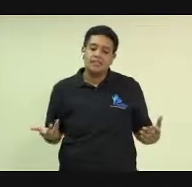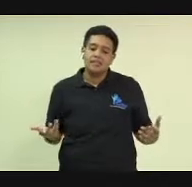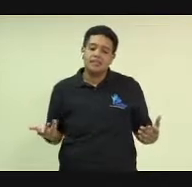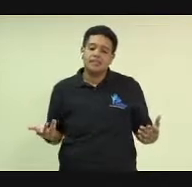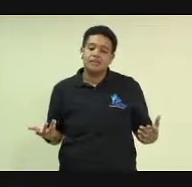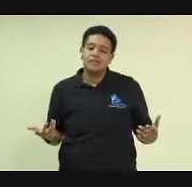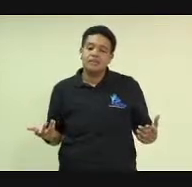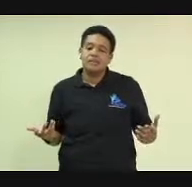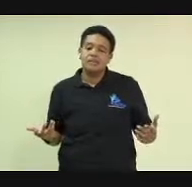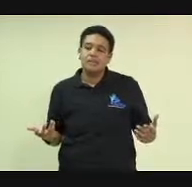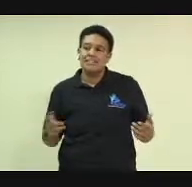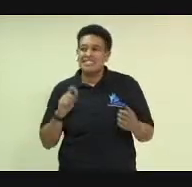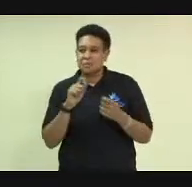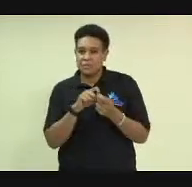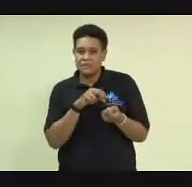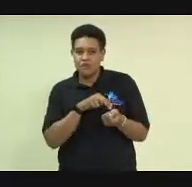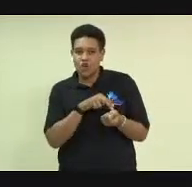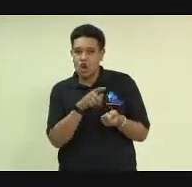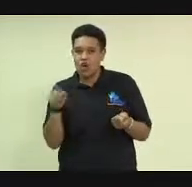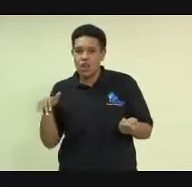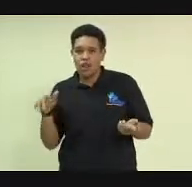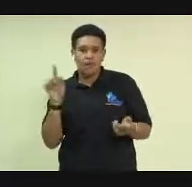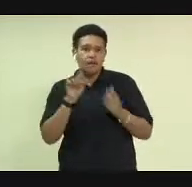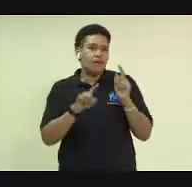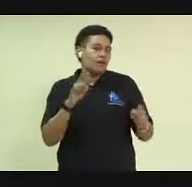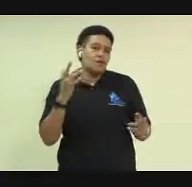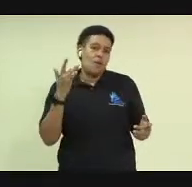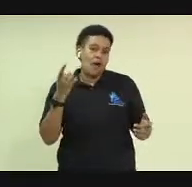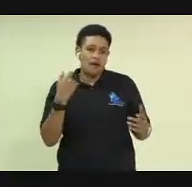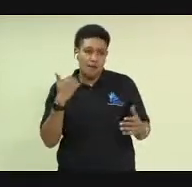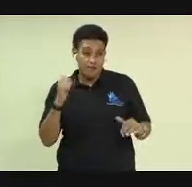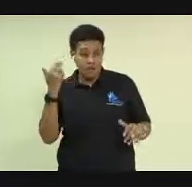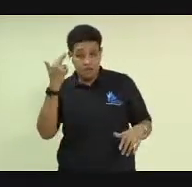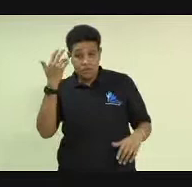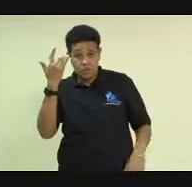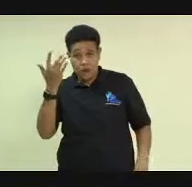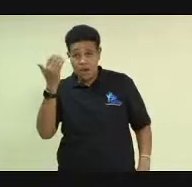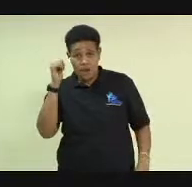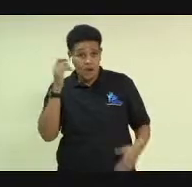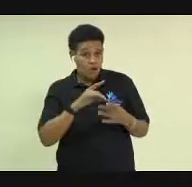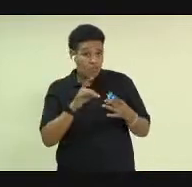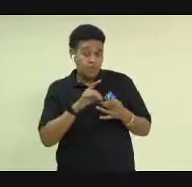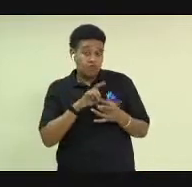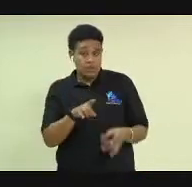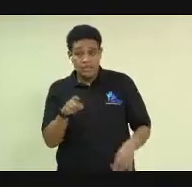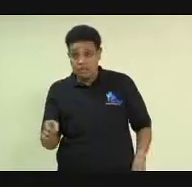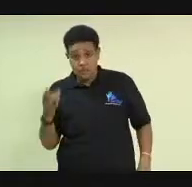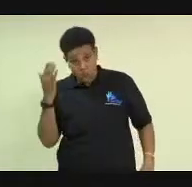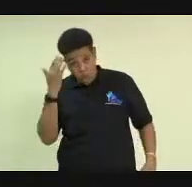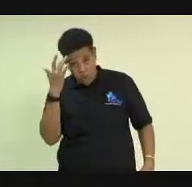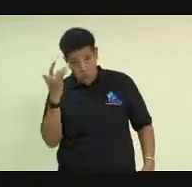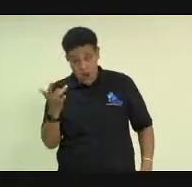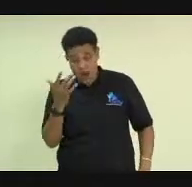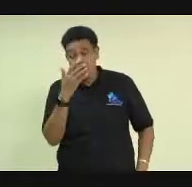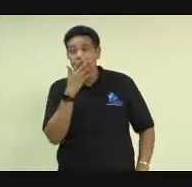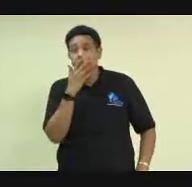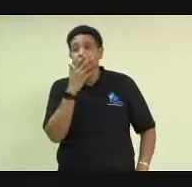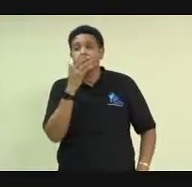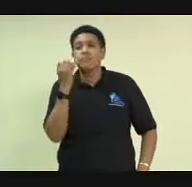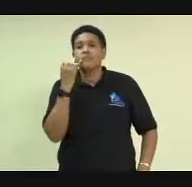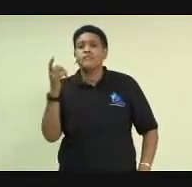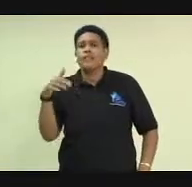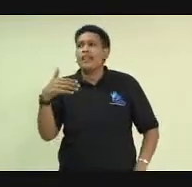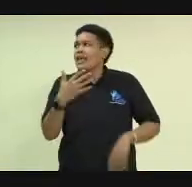in particular the nurses. Do you have any comment on that? If they're not